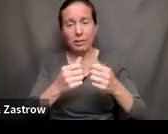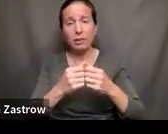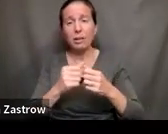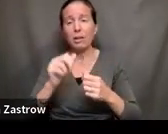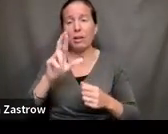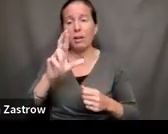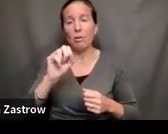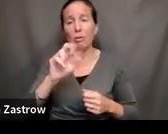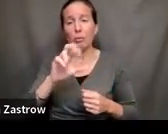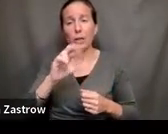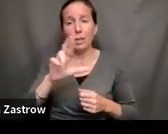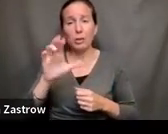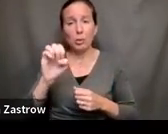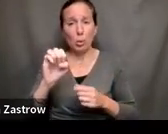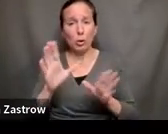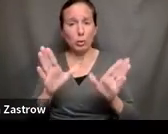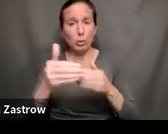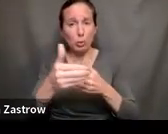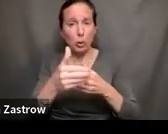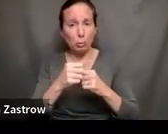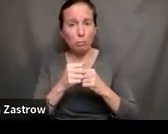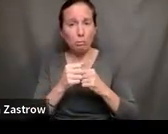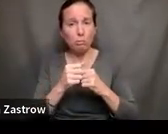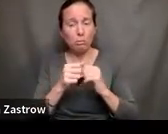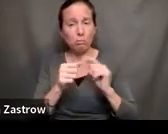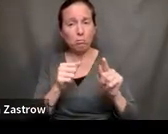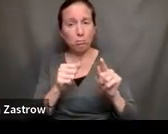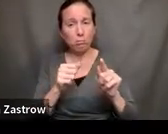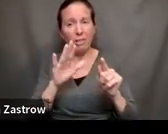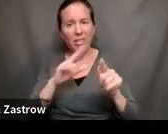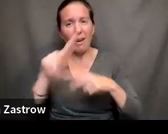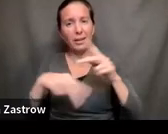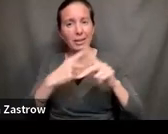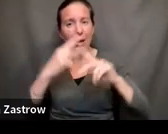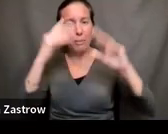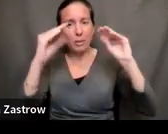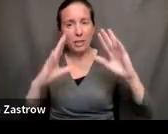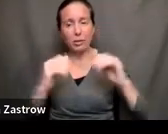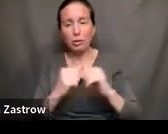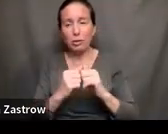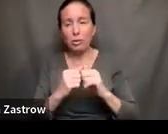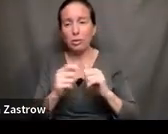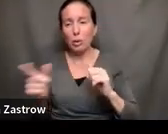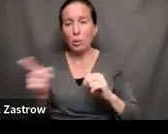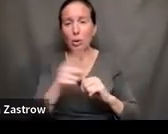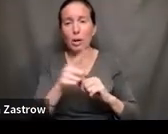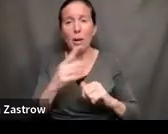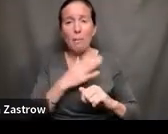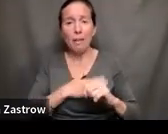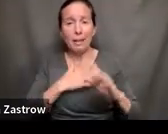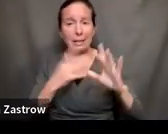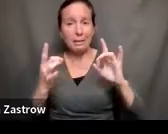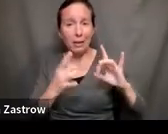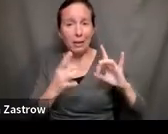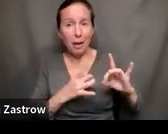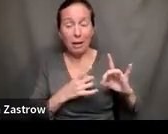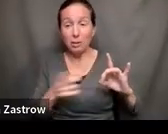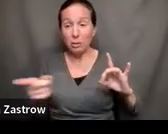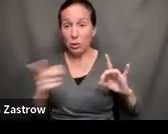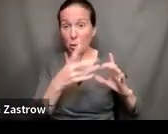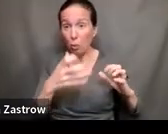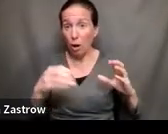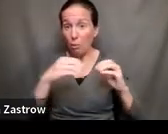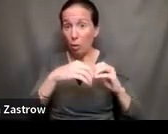room-ish teachers. So I would like some feedback on that personally. Do you want to go deeper? Do you